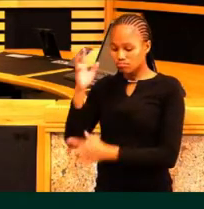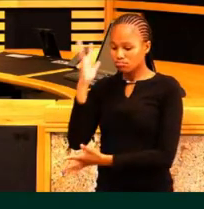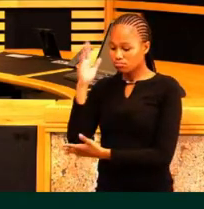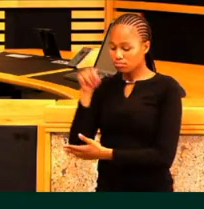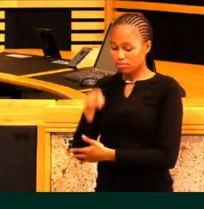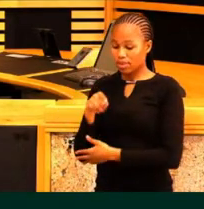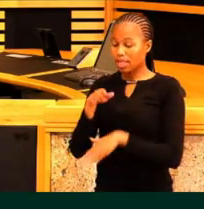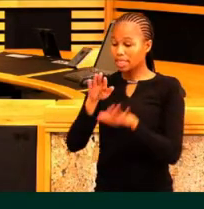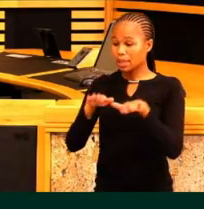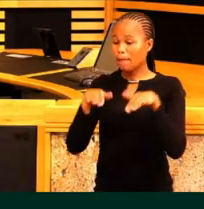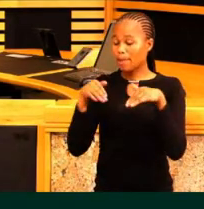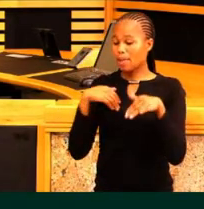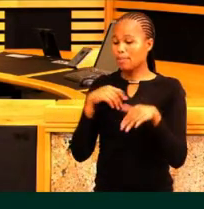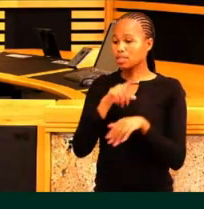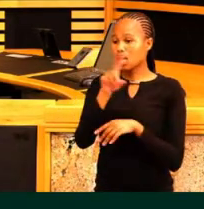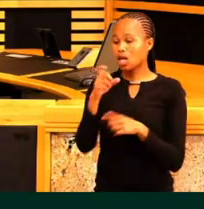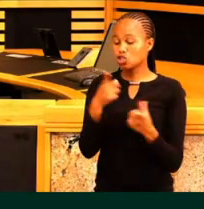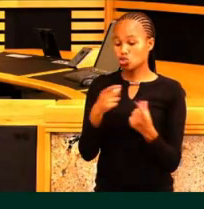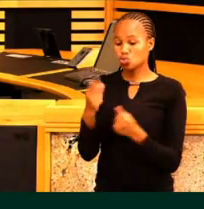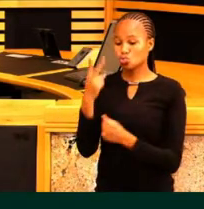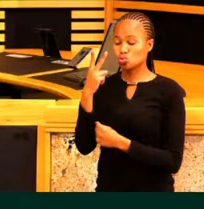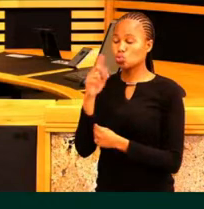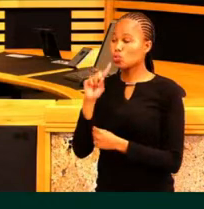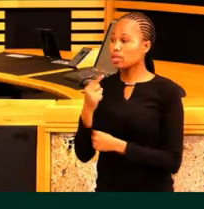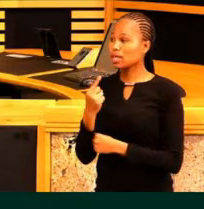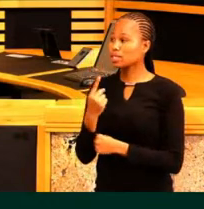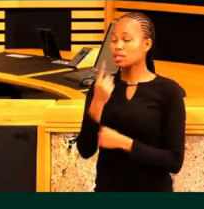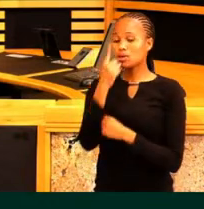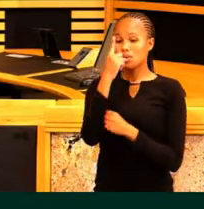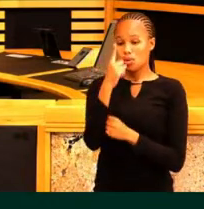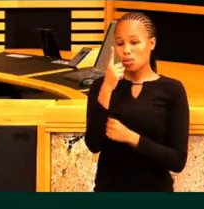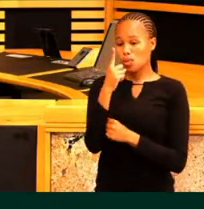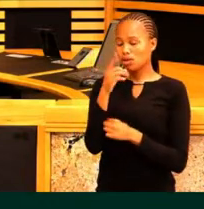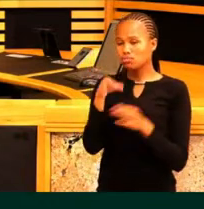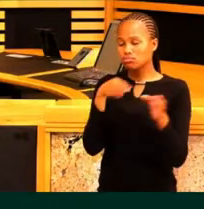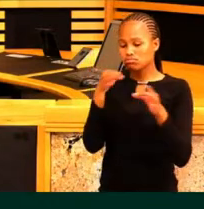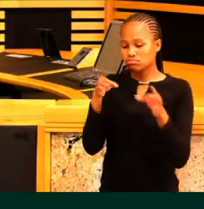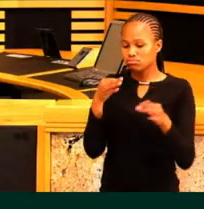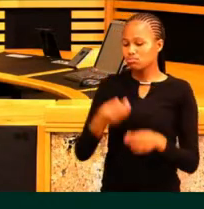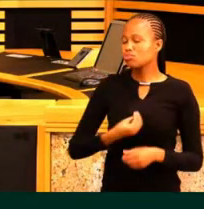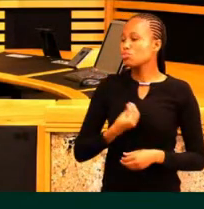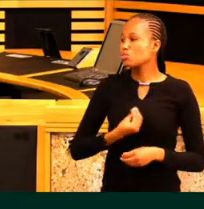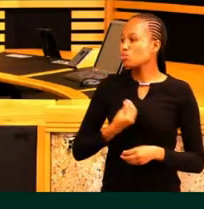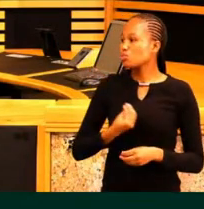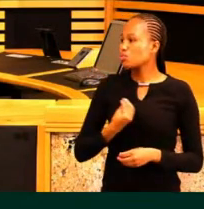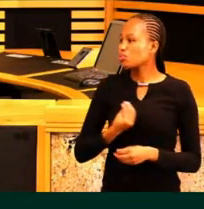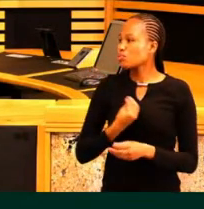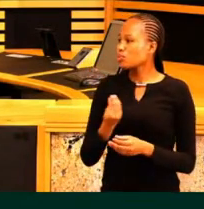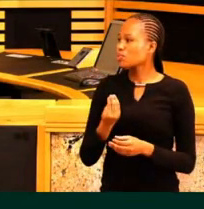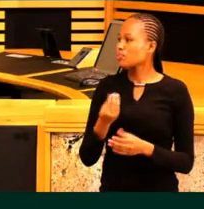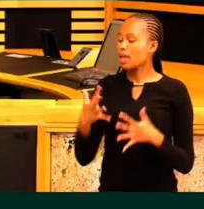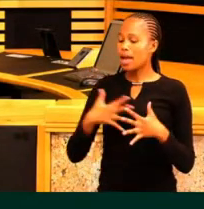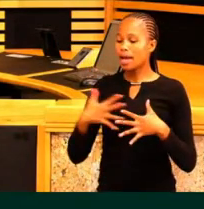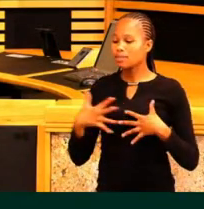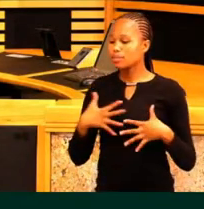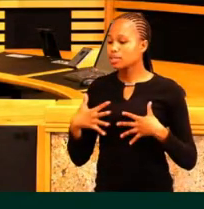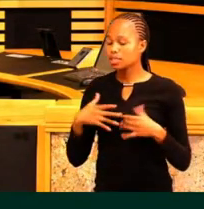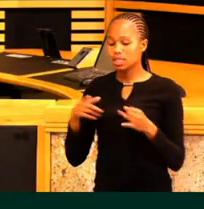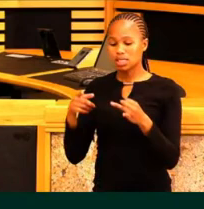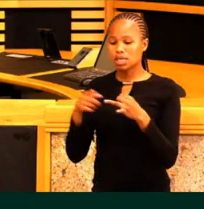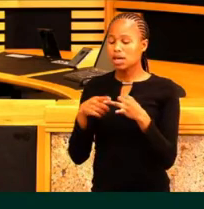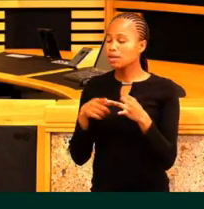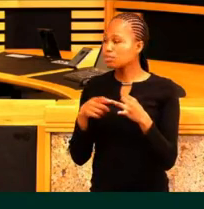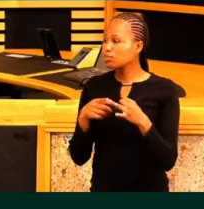I've been asked to do two things one is to outline the plans for the Youth going into the seventh Administration and second